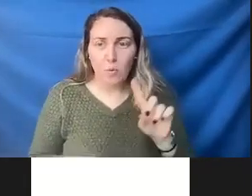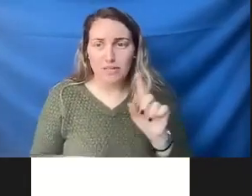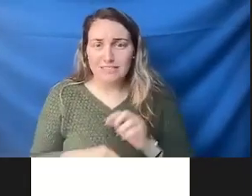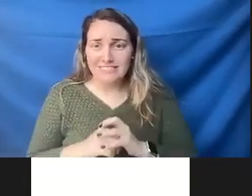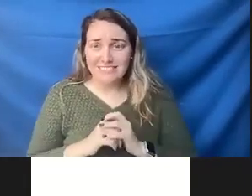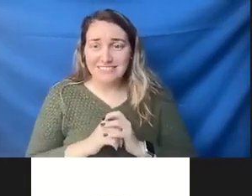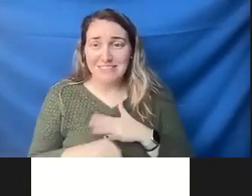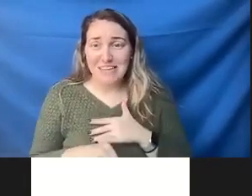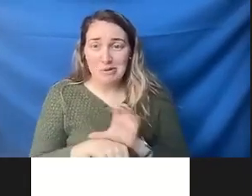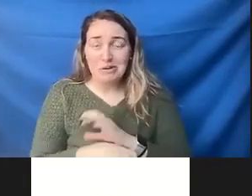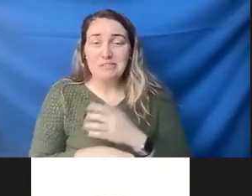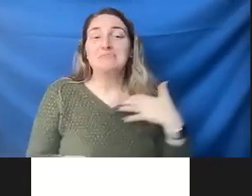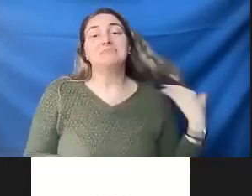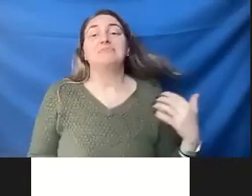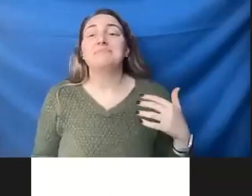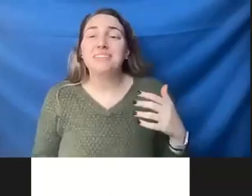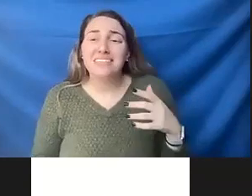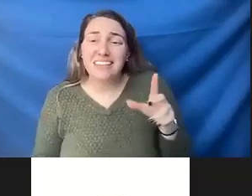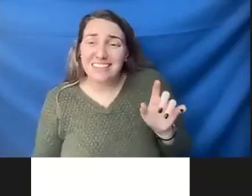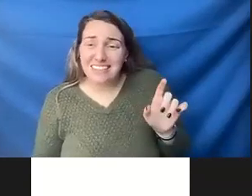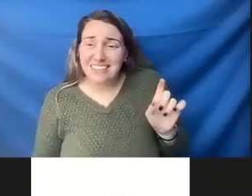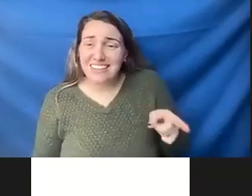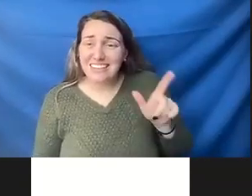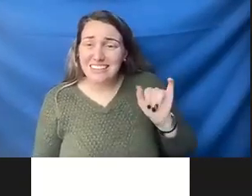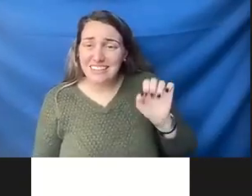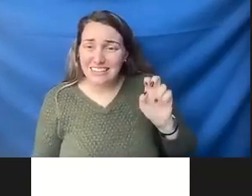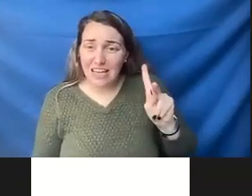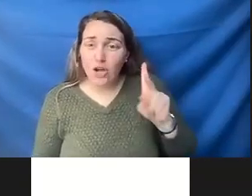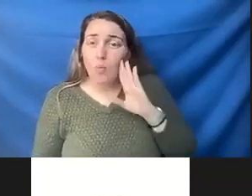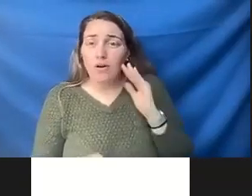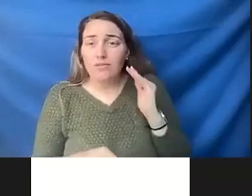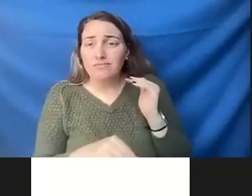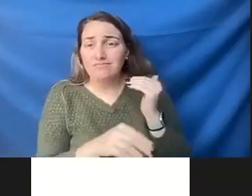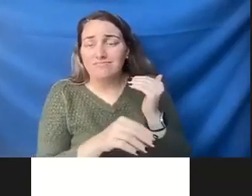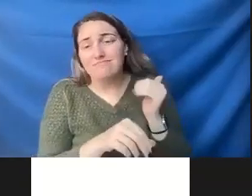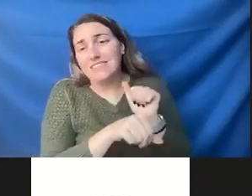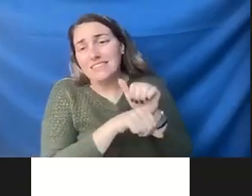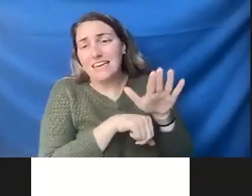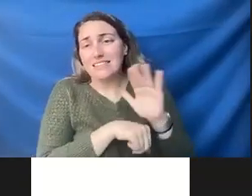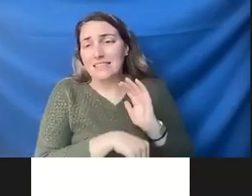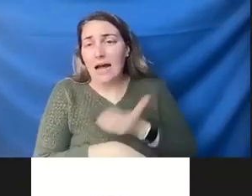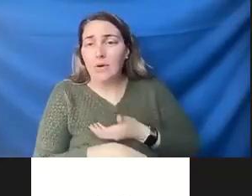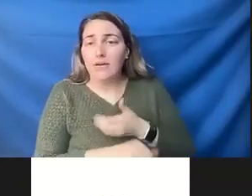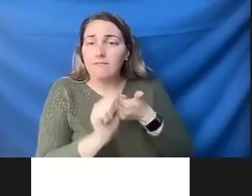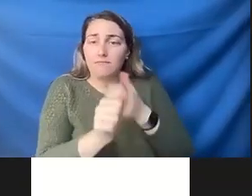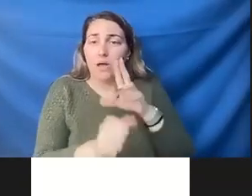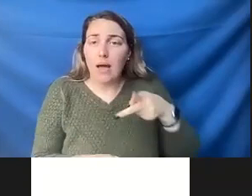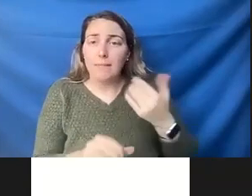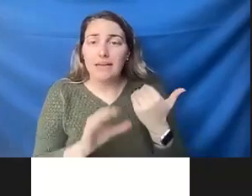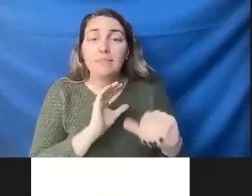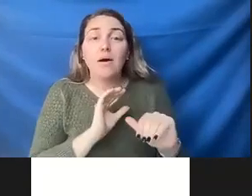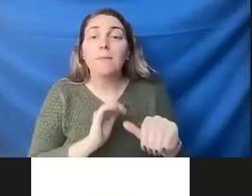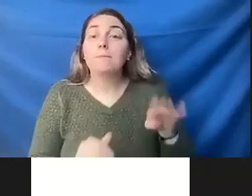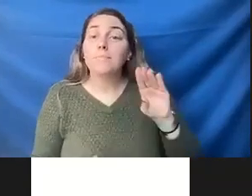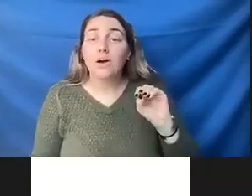this. But I will send these links around in our follow-up email. We have, the Board of Elections has a really